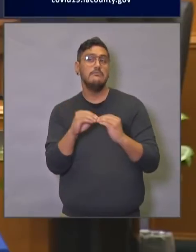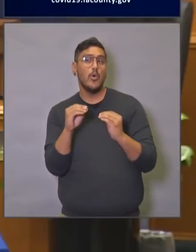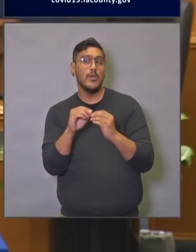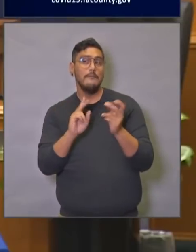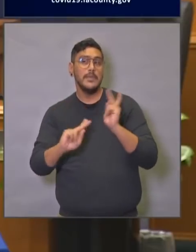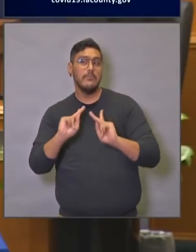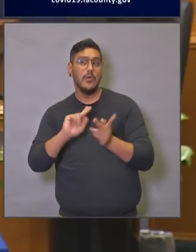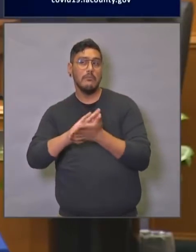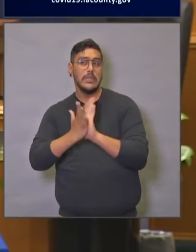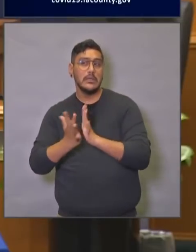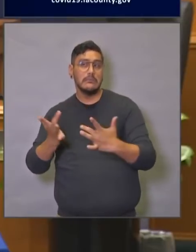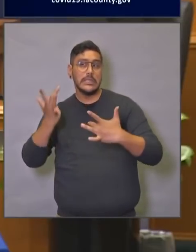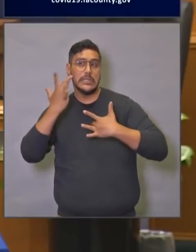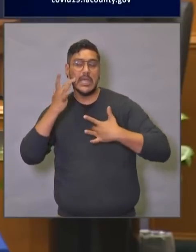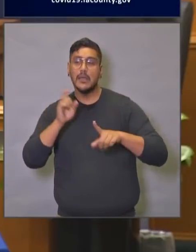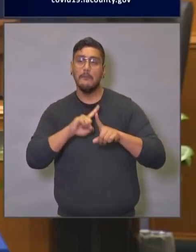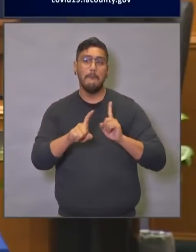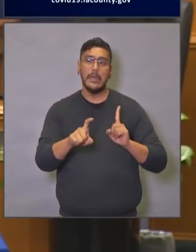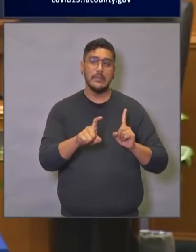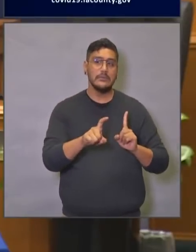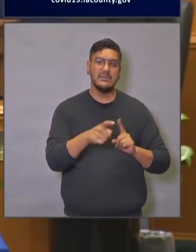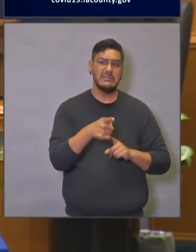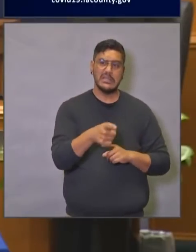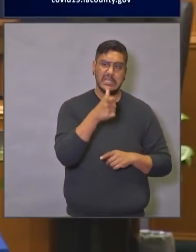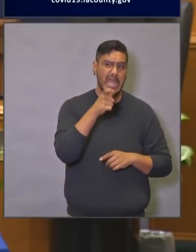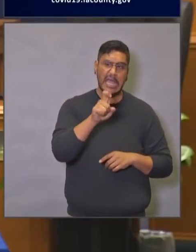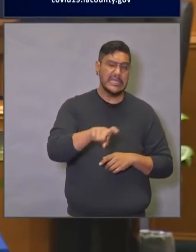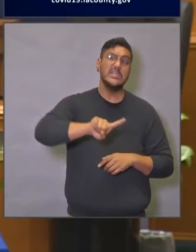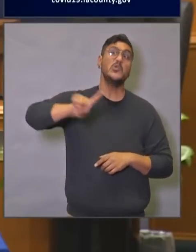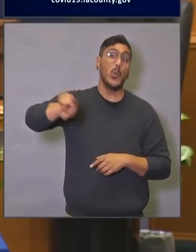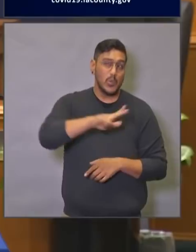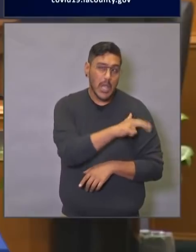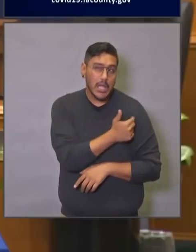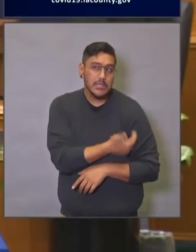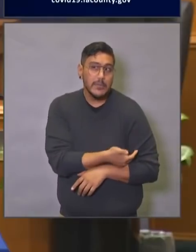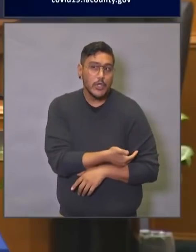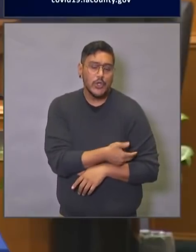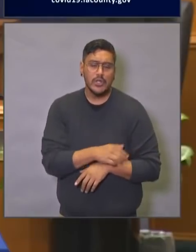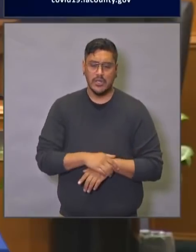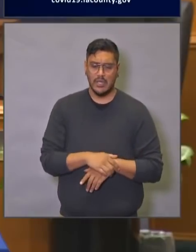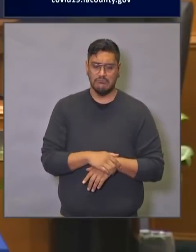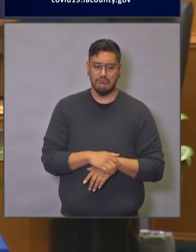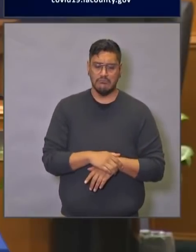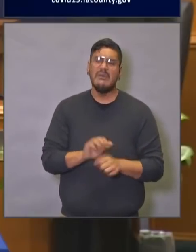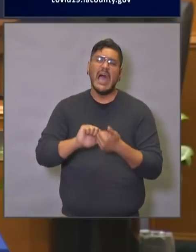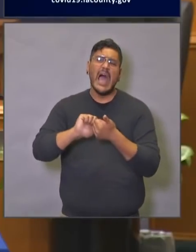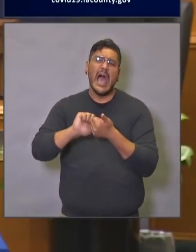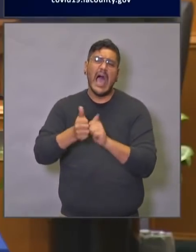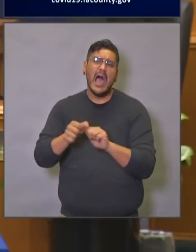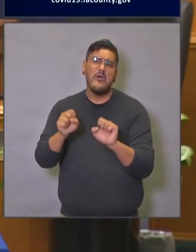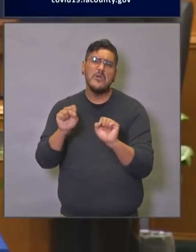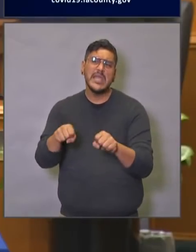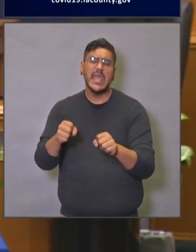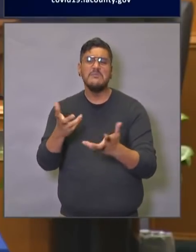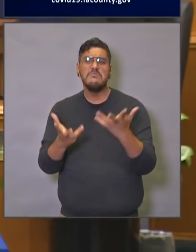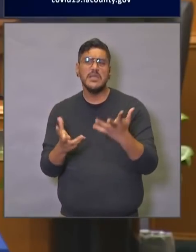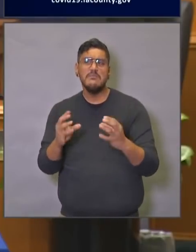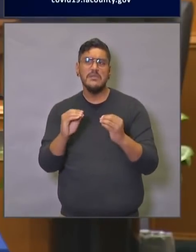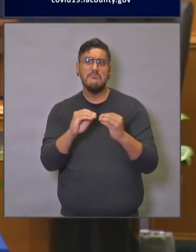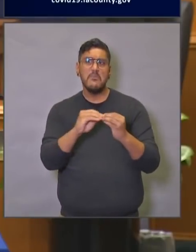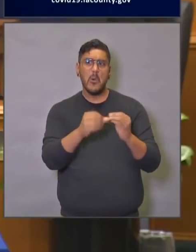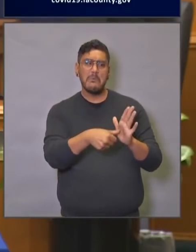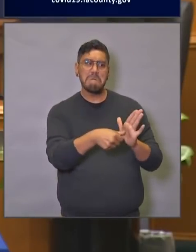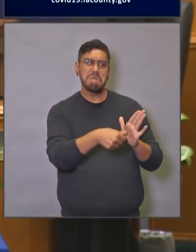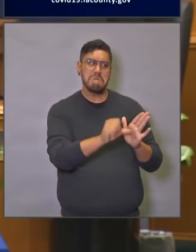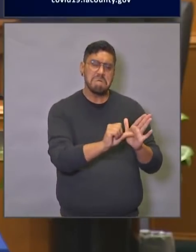hospital visits as much as older patients? And how can we do a better job to get the message to stick with young people that